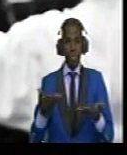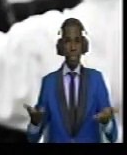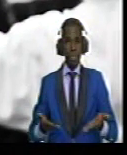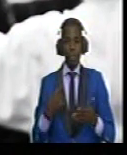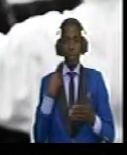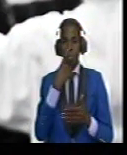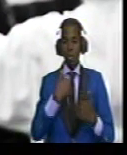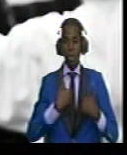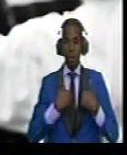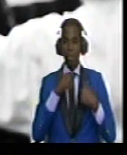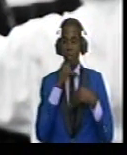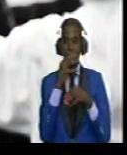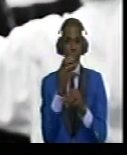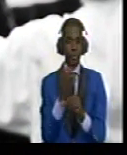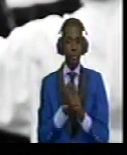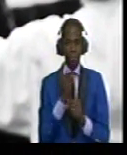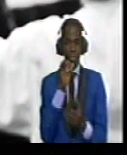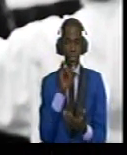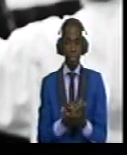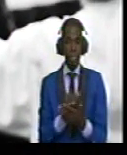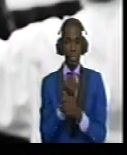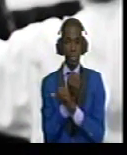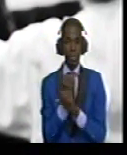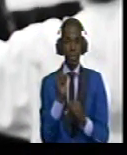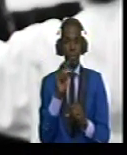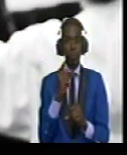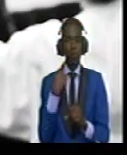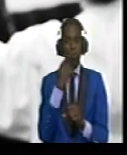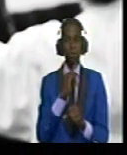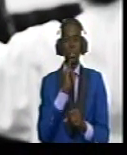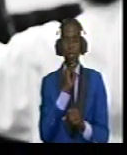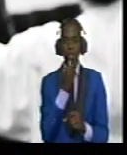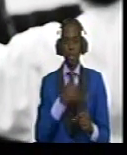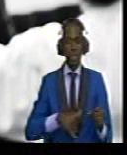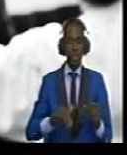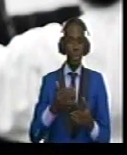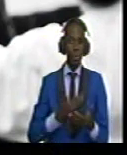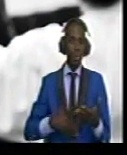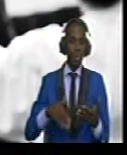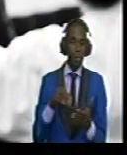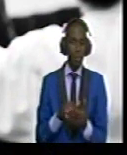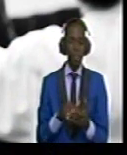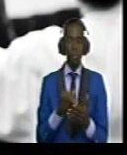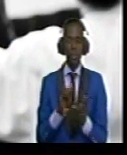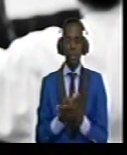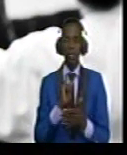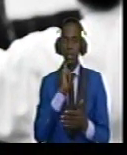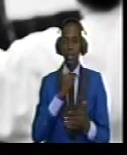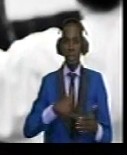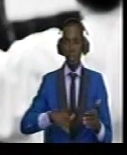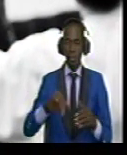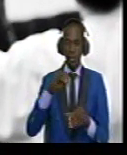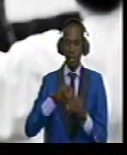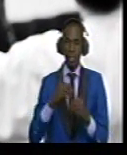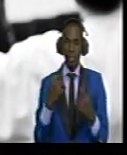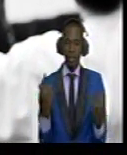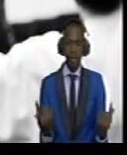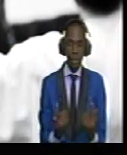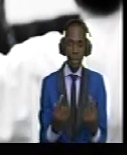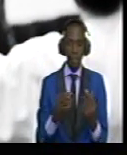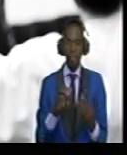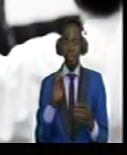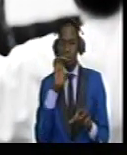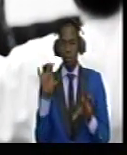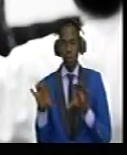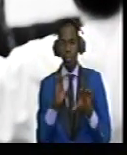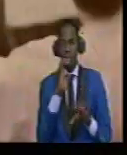there who has not given his life to the Lord, anybody there who has not repented and turned away from evil, and then accepting